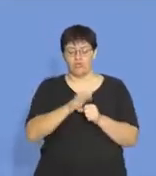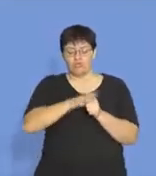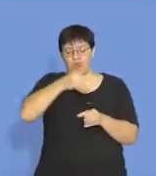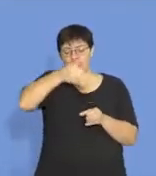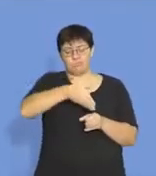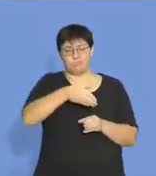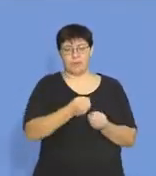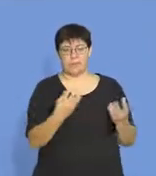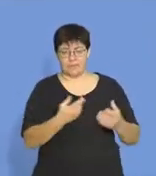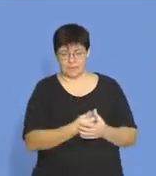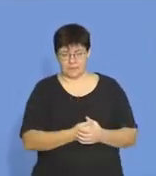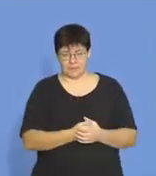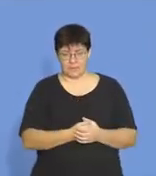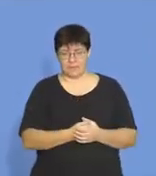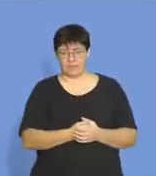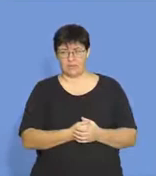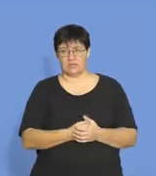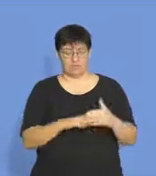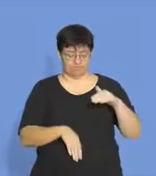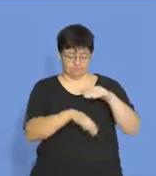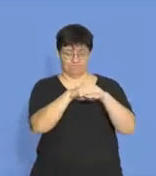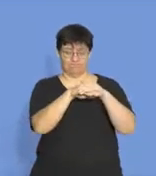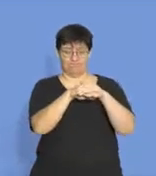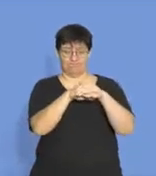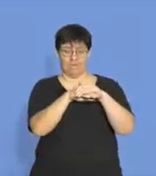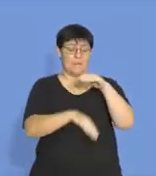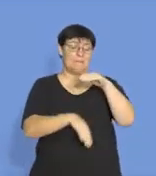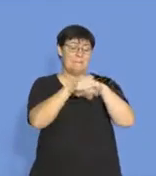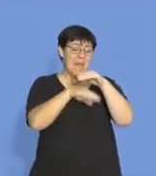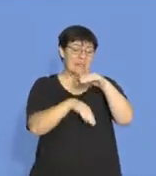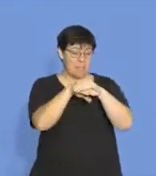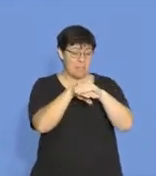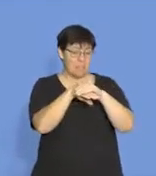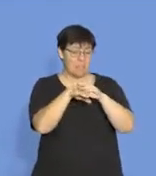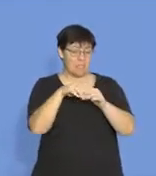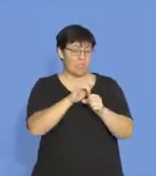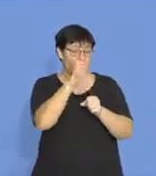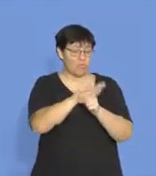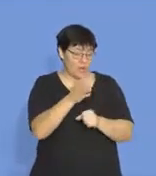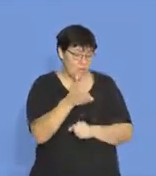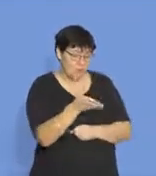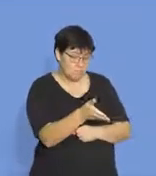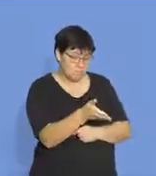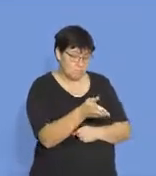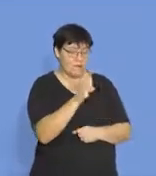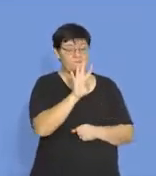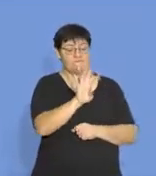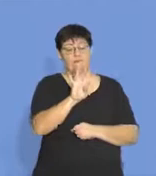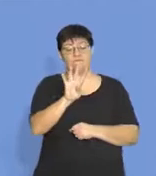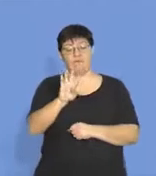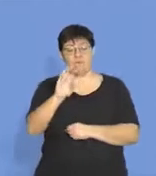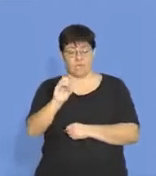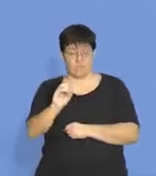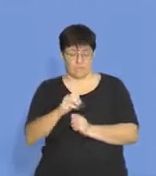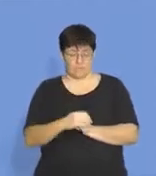the bottle? So it can hold up to, meaning the maximum capacity of the bottle